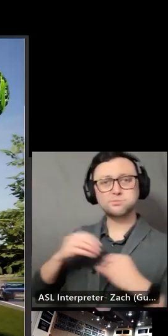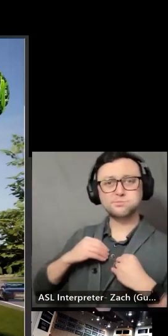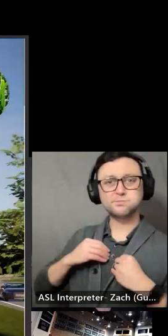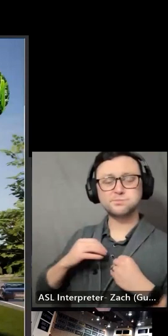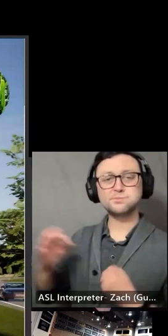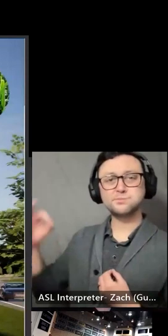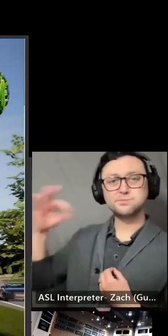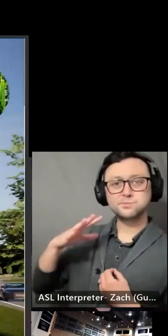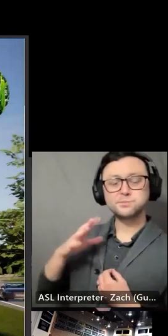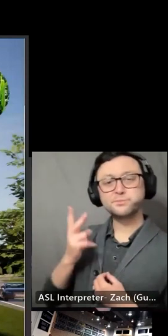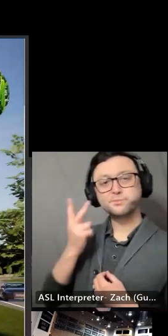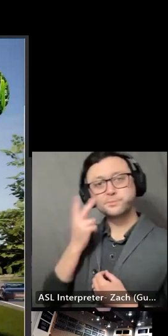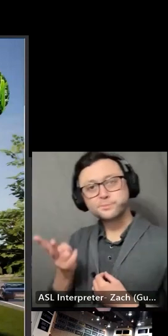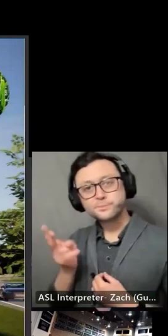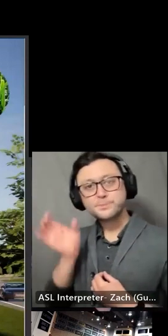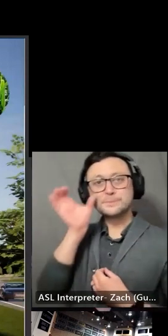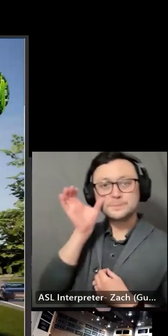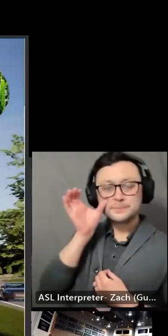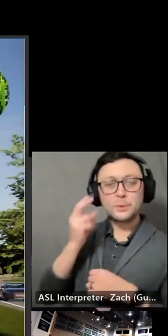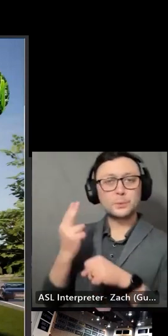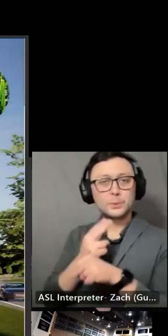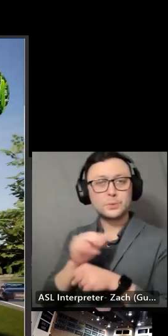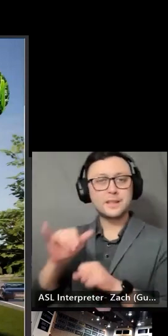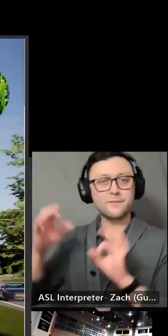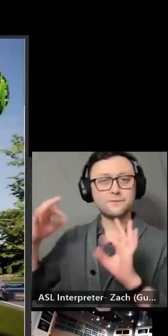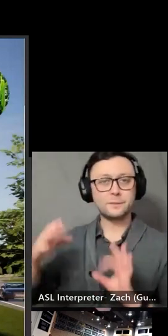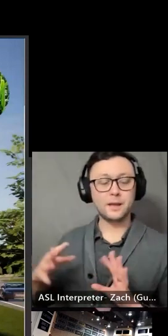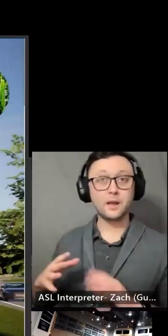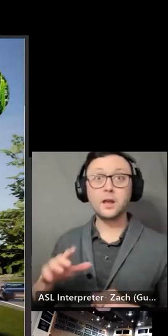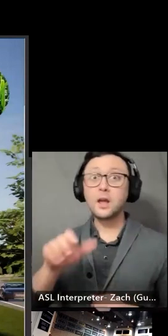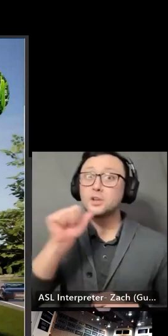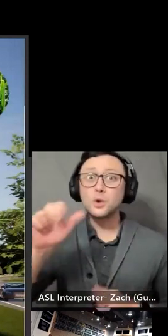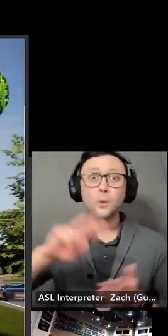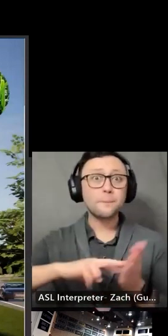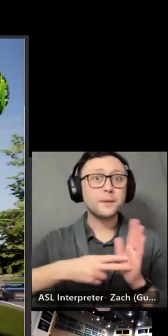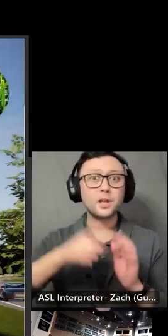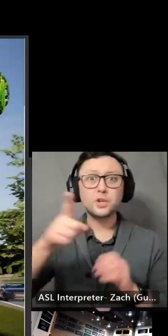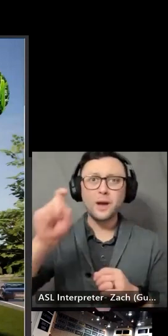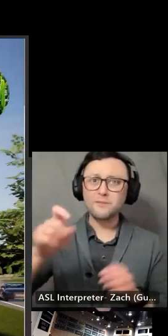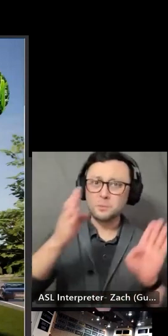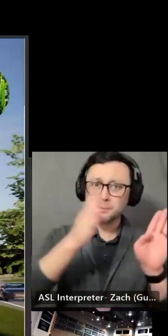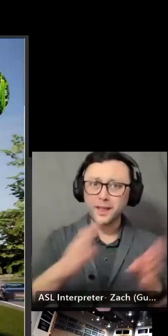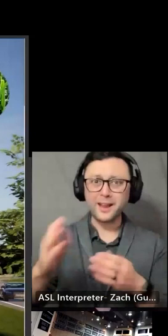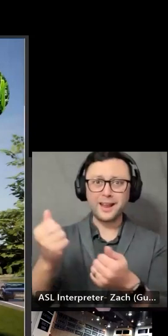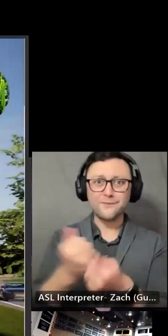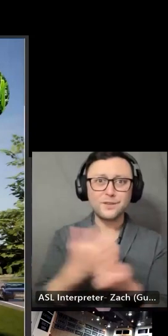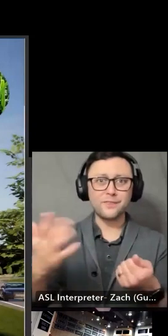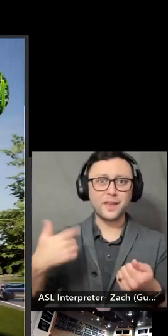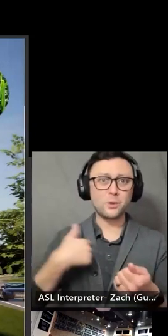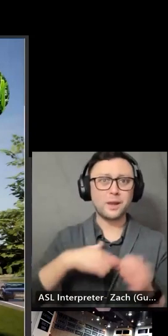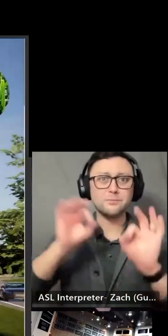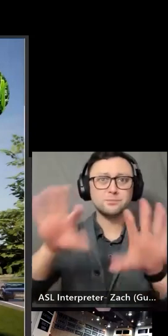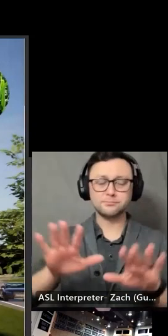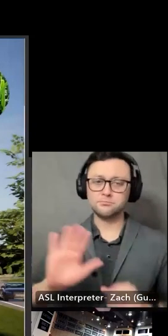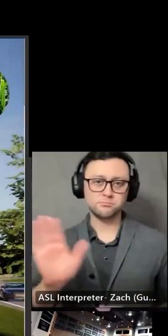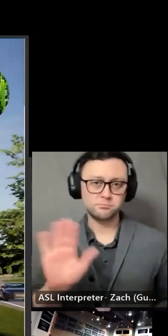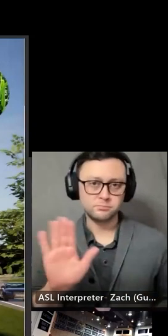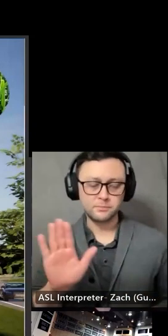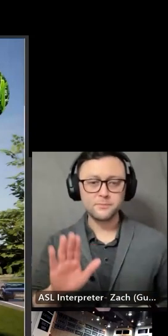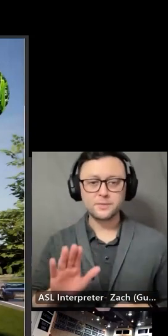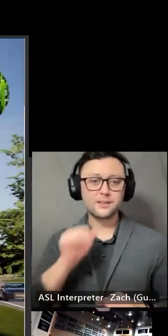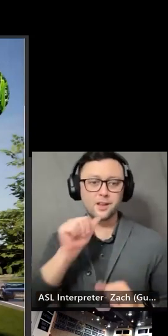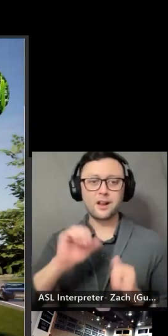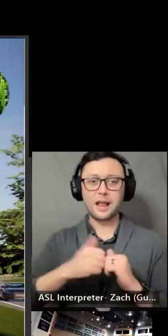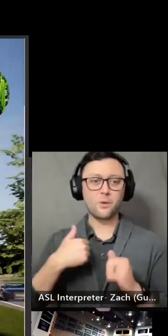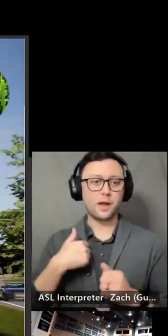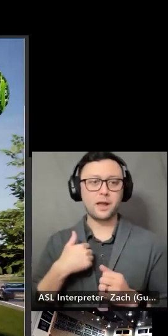facility there. We're just saying we don't want you to cram everything you can onto it. That's not the way to go about it. We